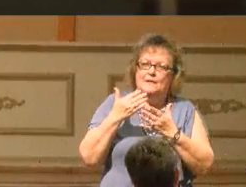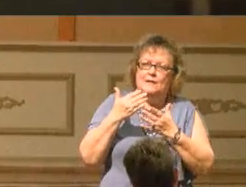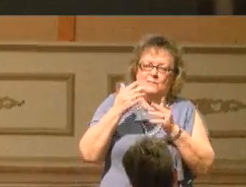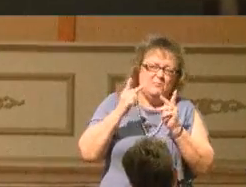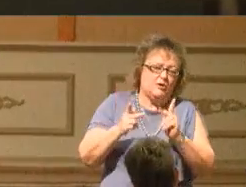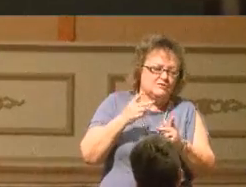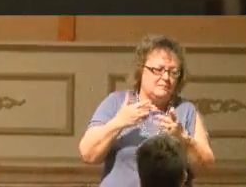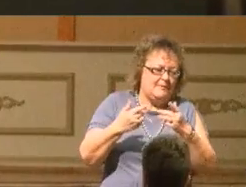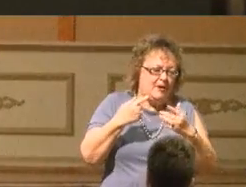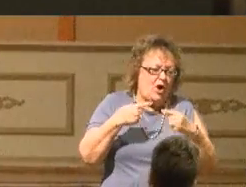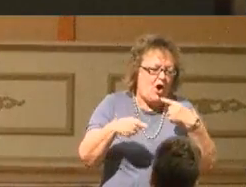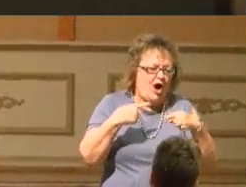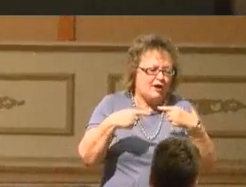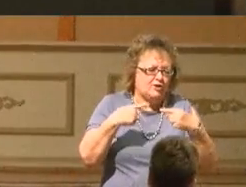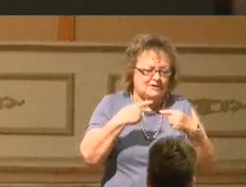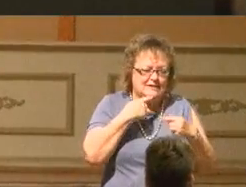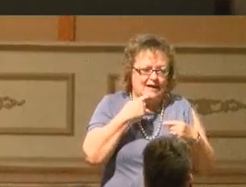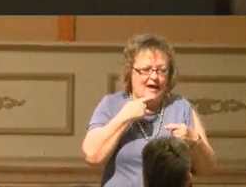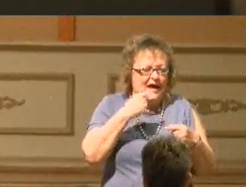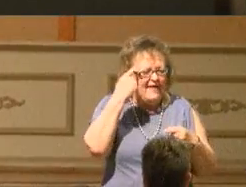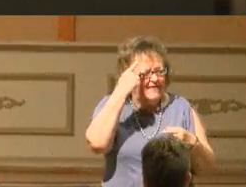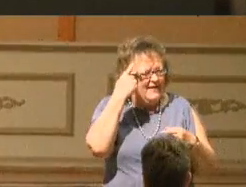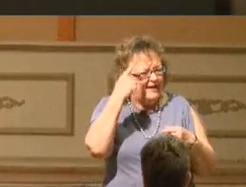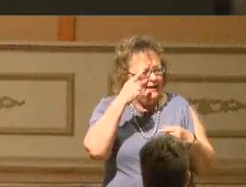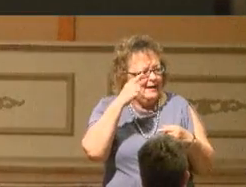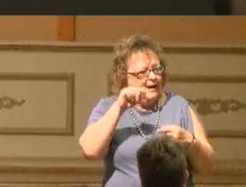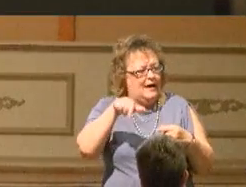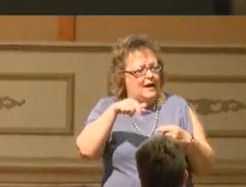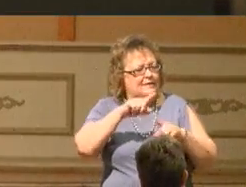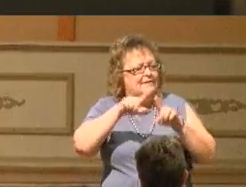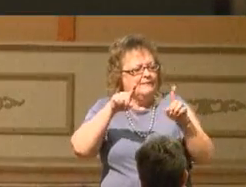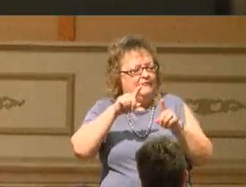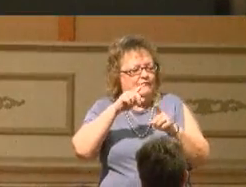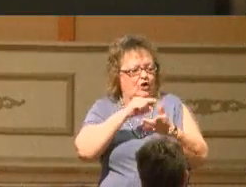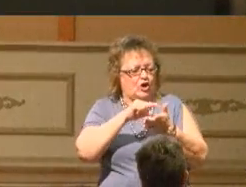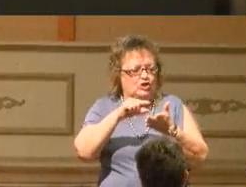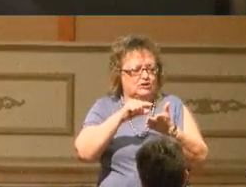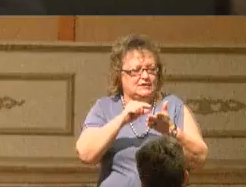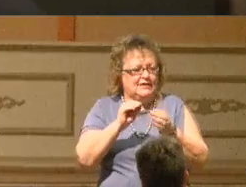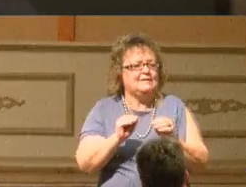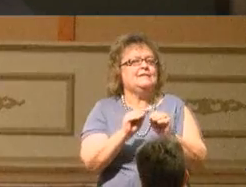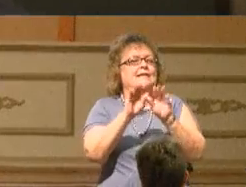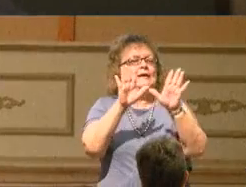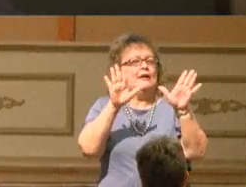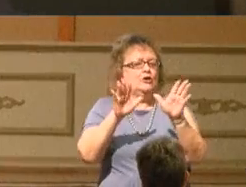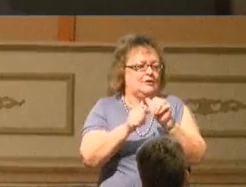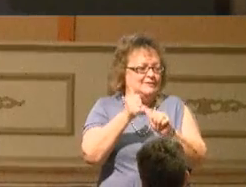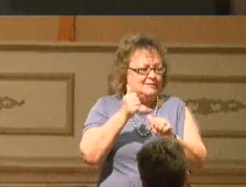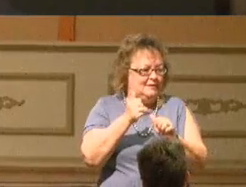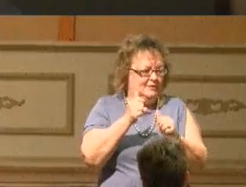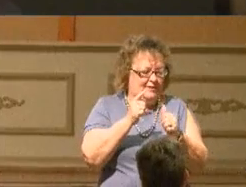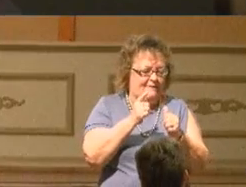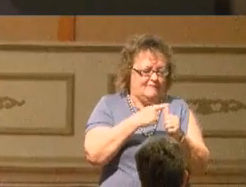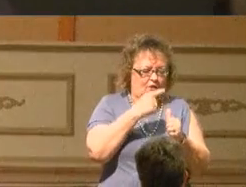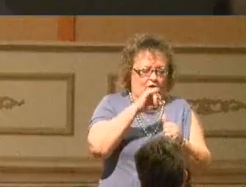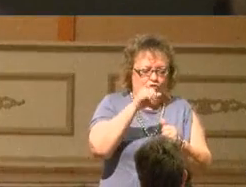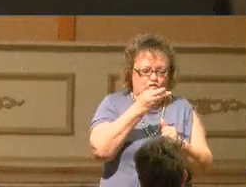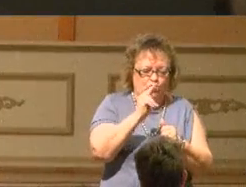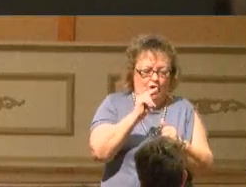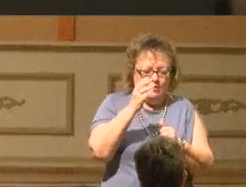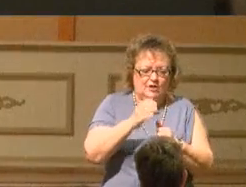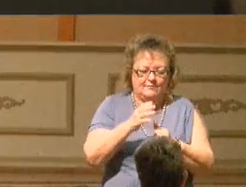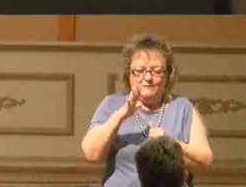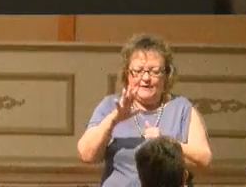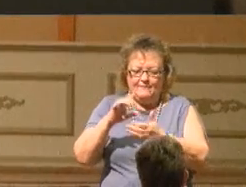might argue saying, you know, I think there's another verse that's the clearest gospel message. You might say it's in